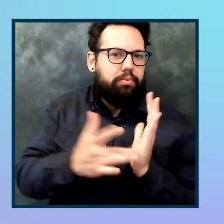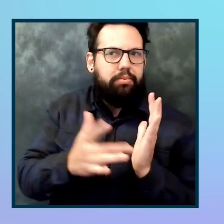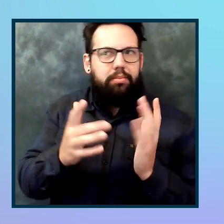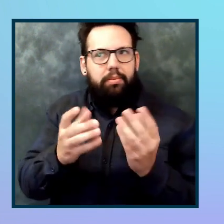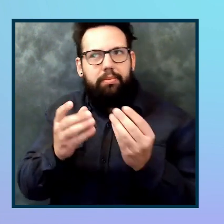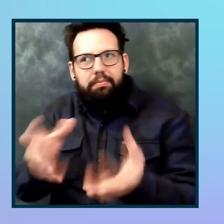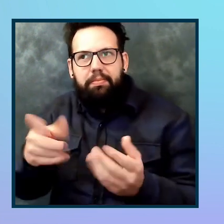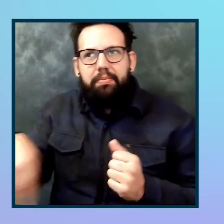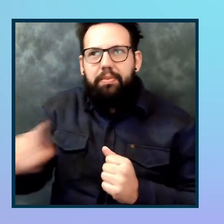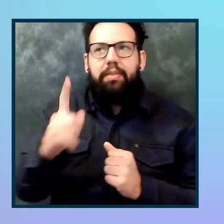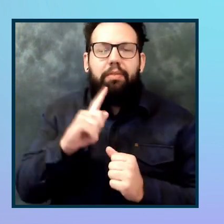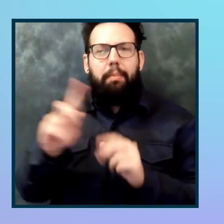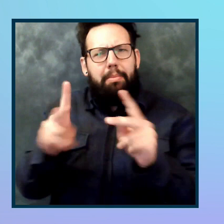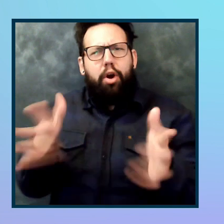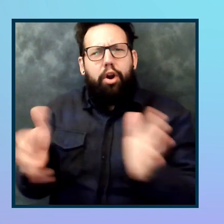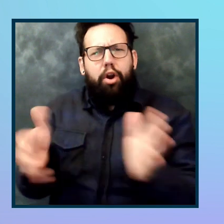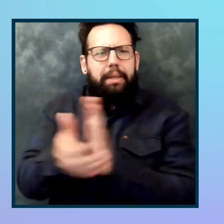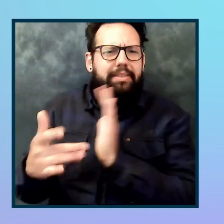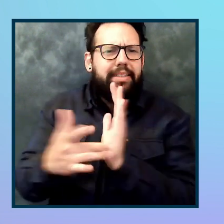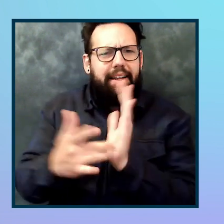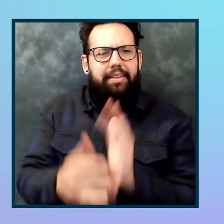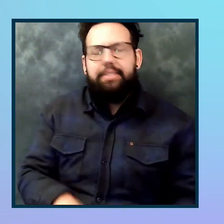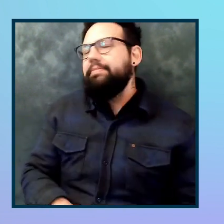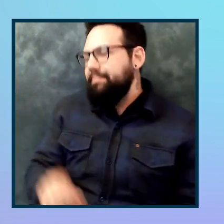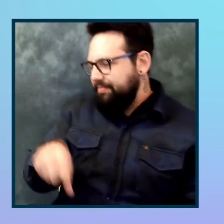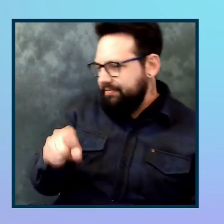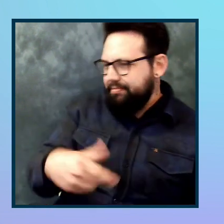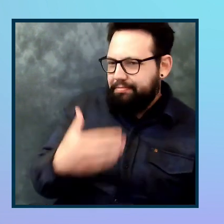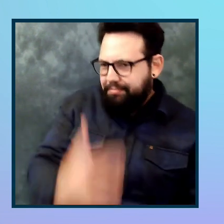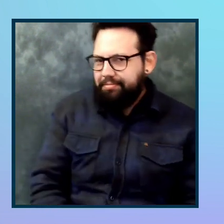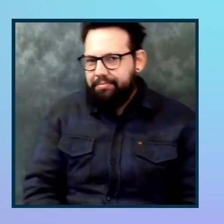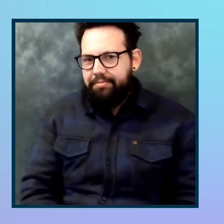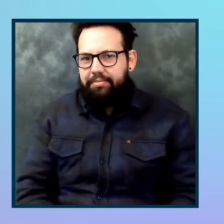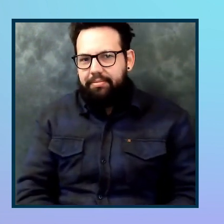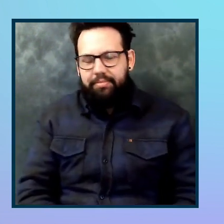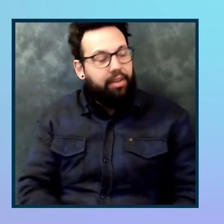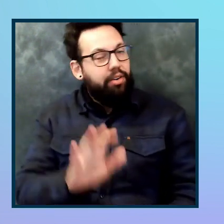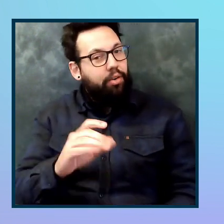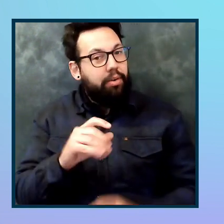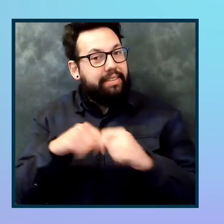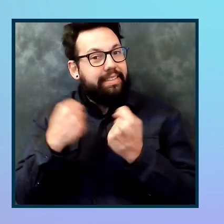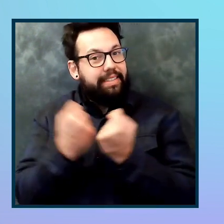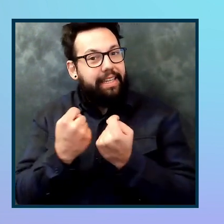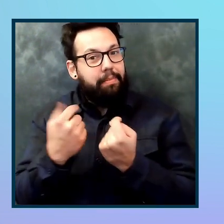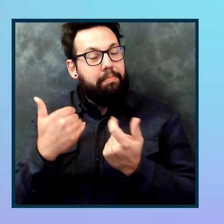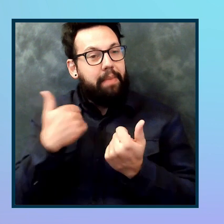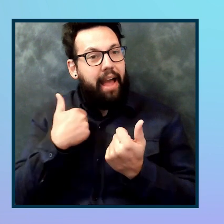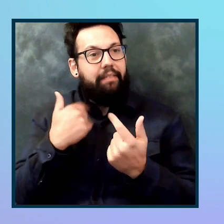Mm-hmm. Yeah, that's good stuff. Does your team have a strategy for